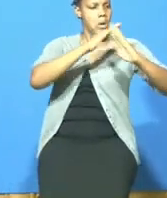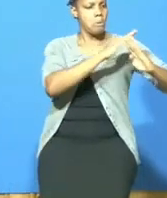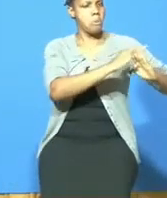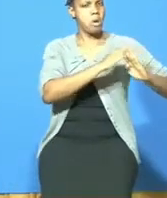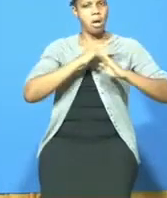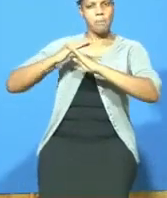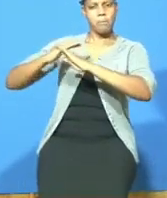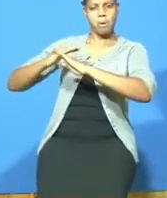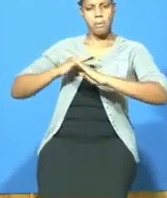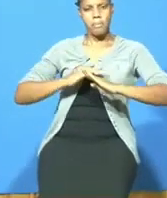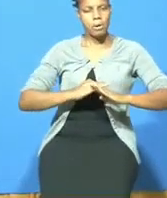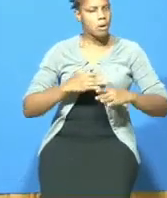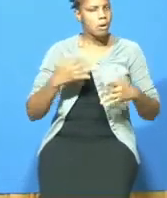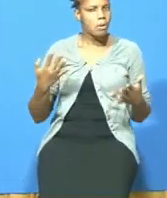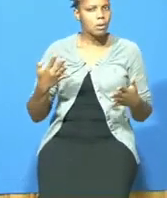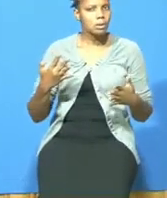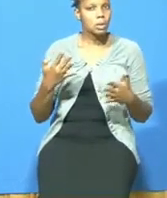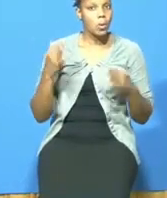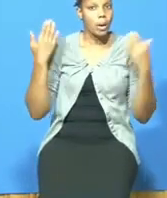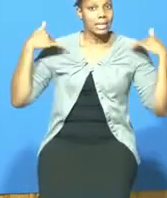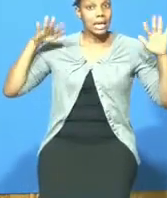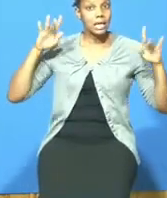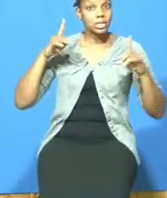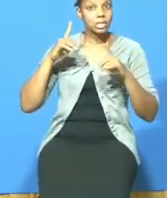An angel came from the east,